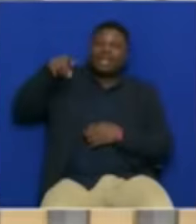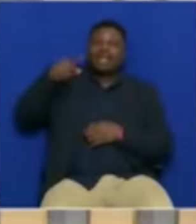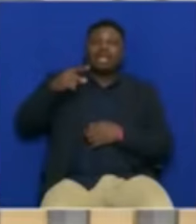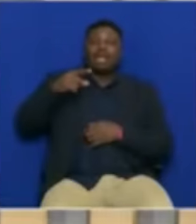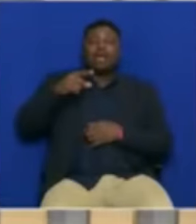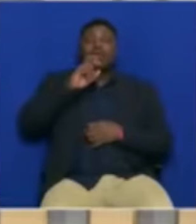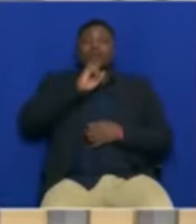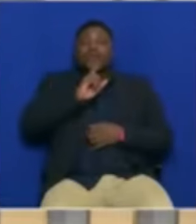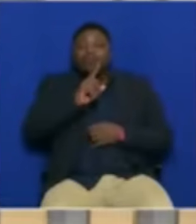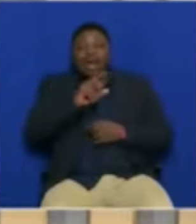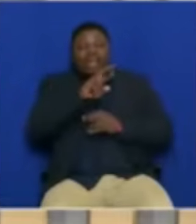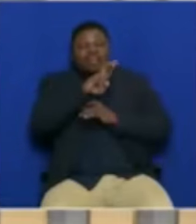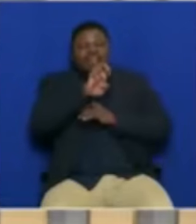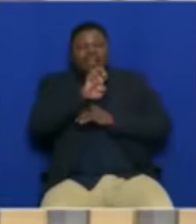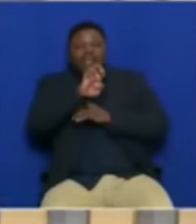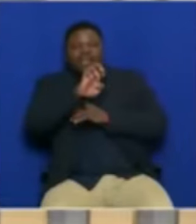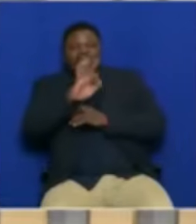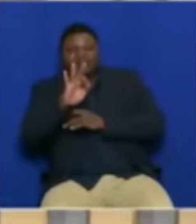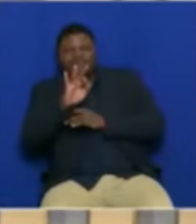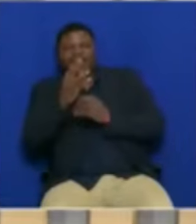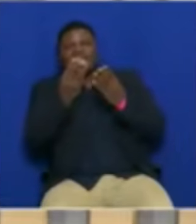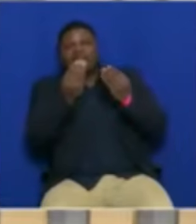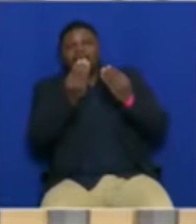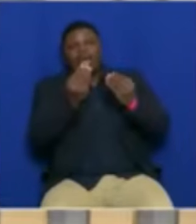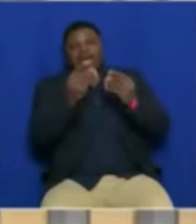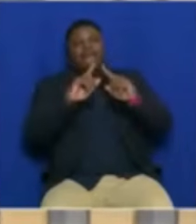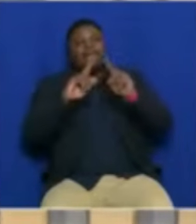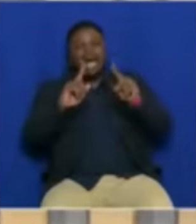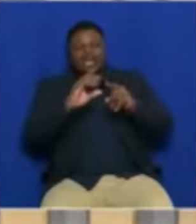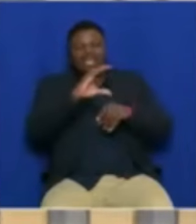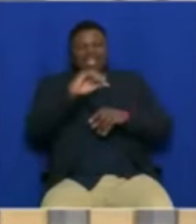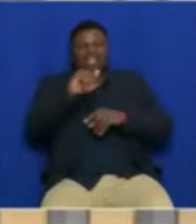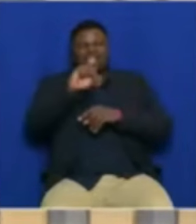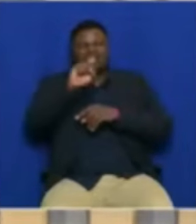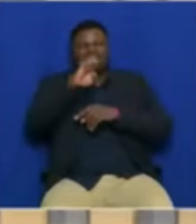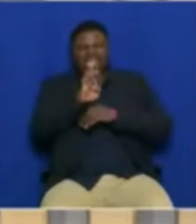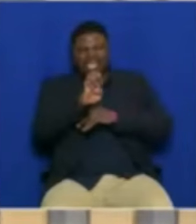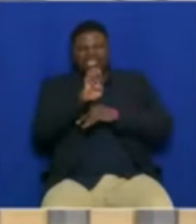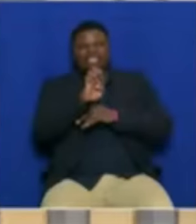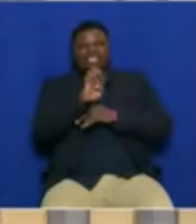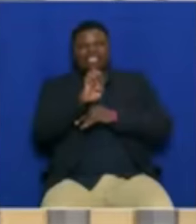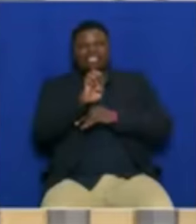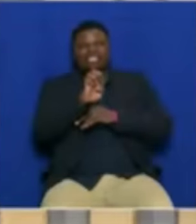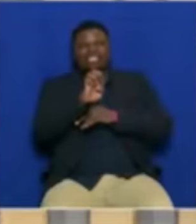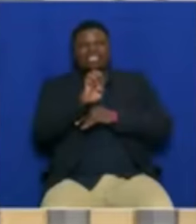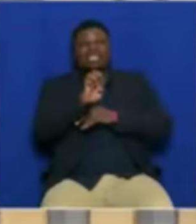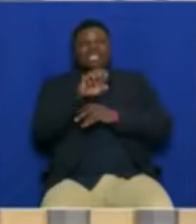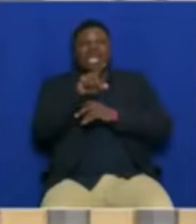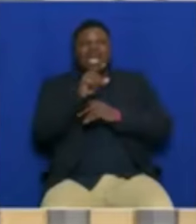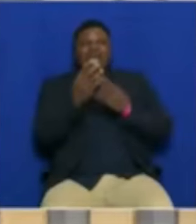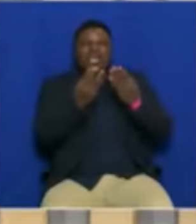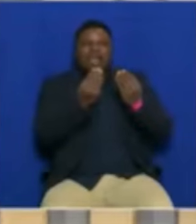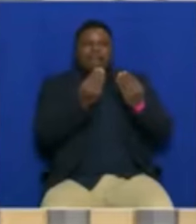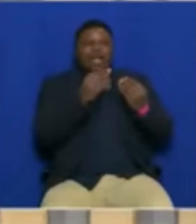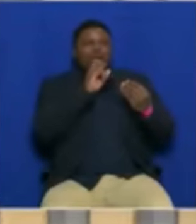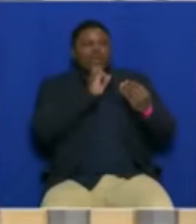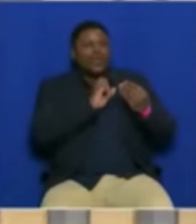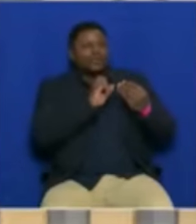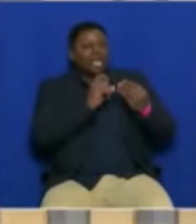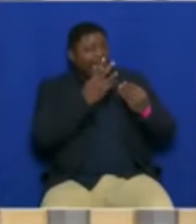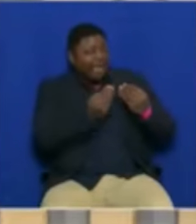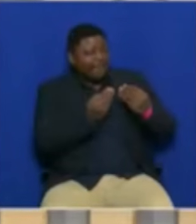and apply for a summons or documents, that's the reference number. But once the case docket is